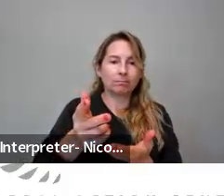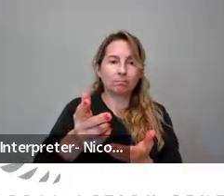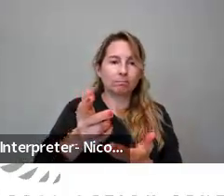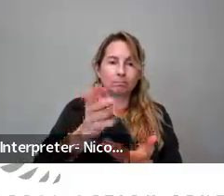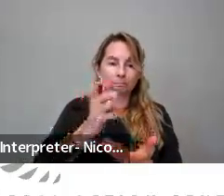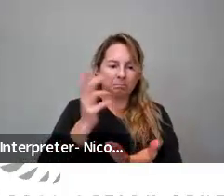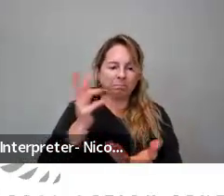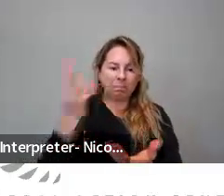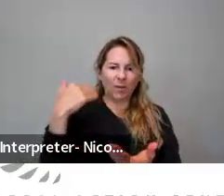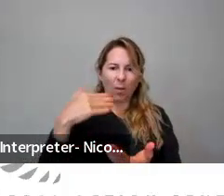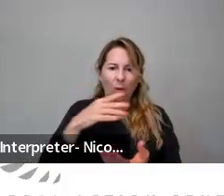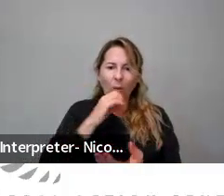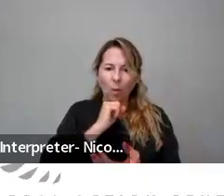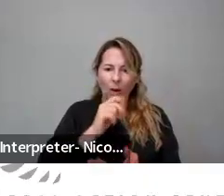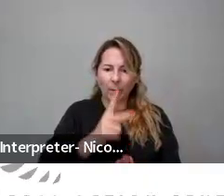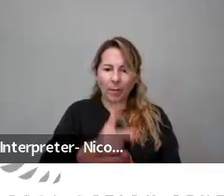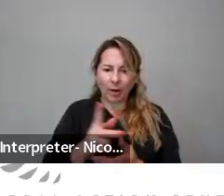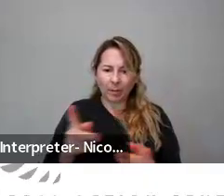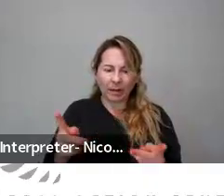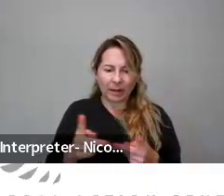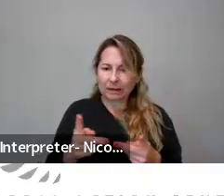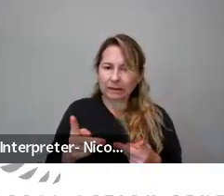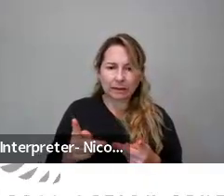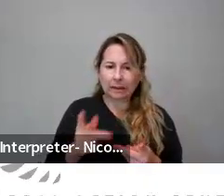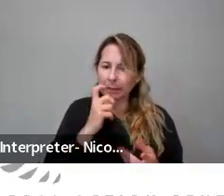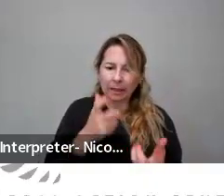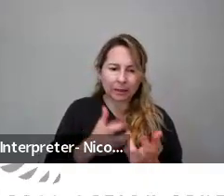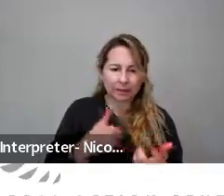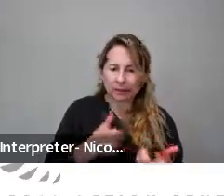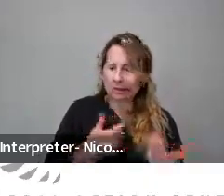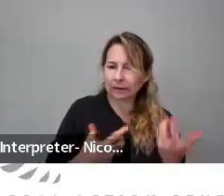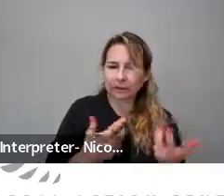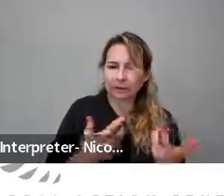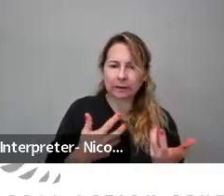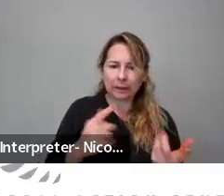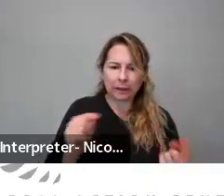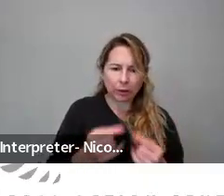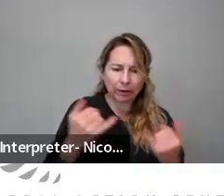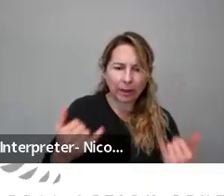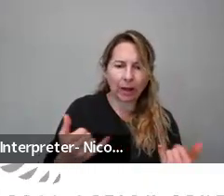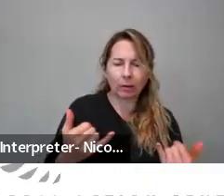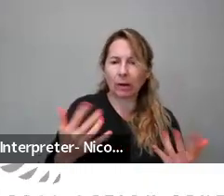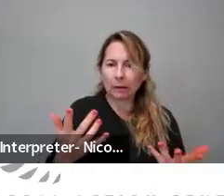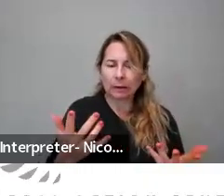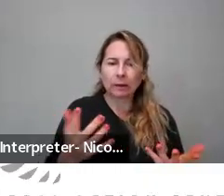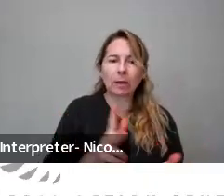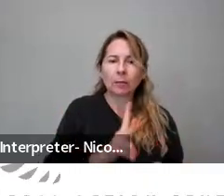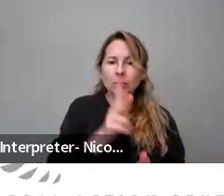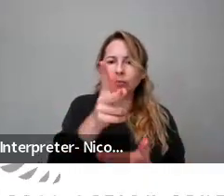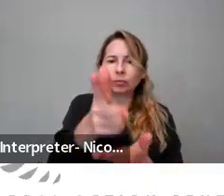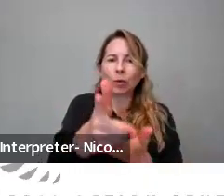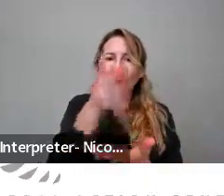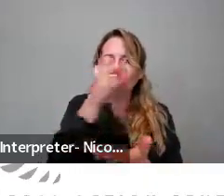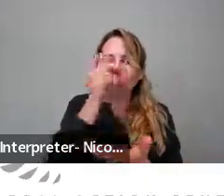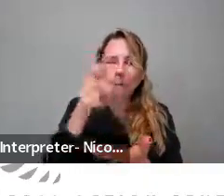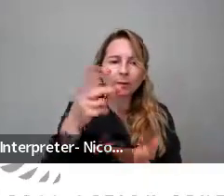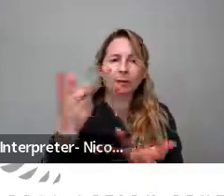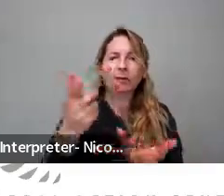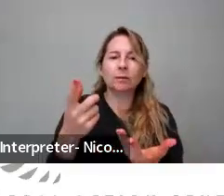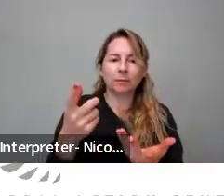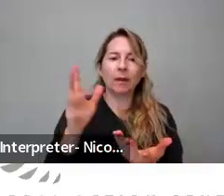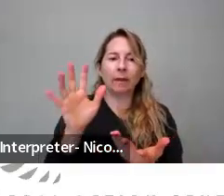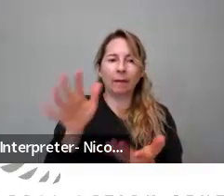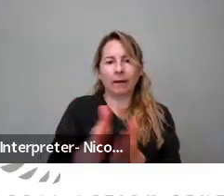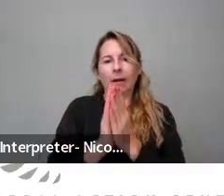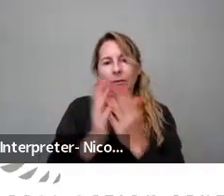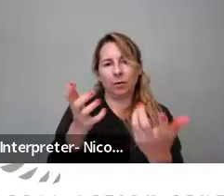my new mobility needs or new mobility requirements, then that could be the request for